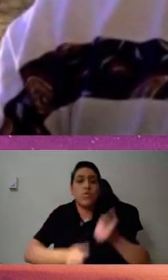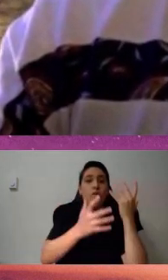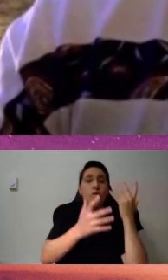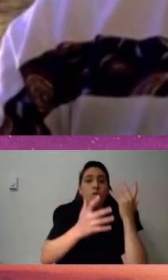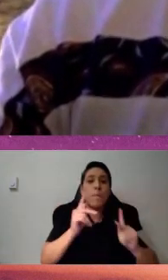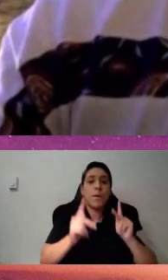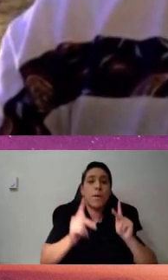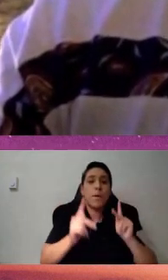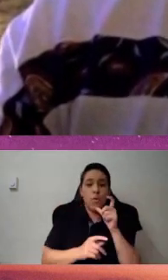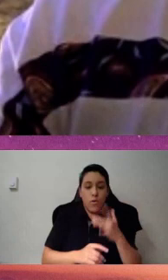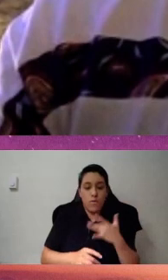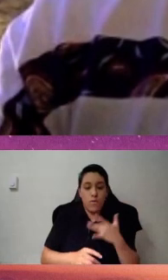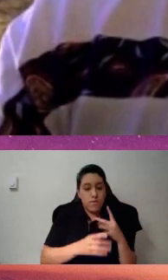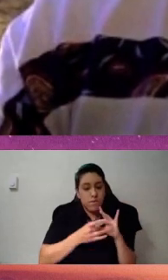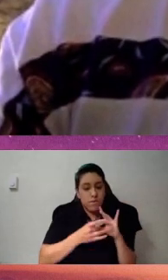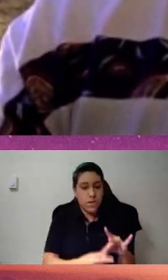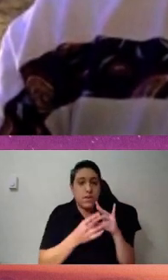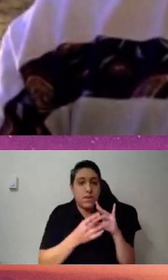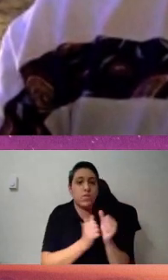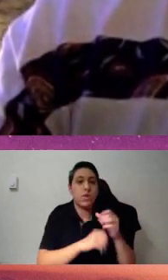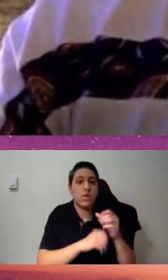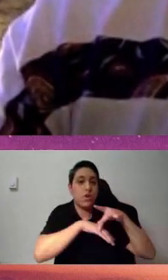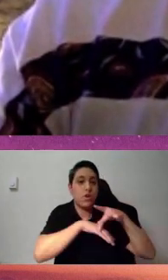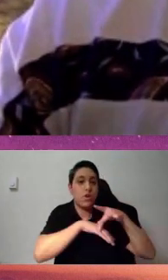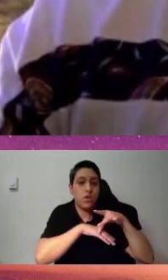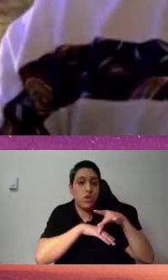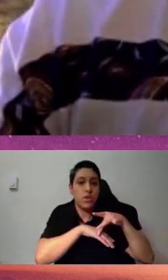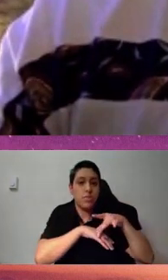the earth, that are agents of the earth, that are